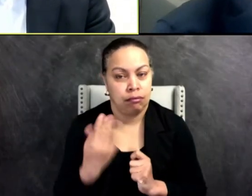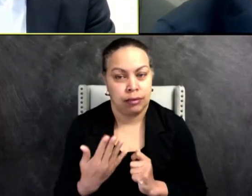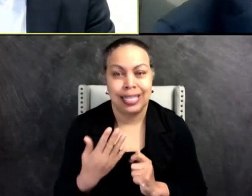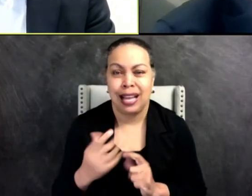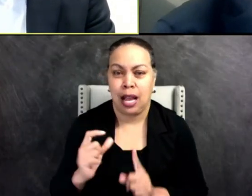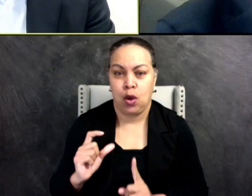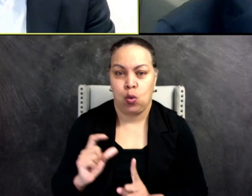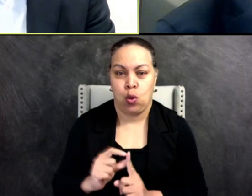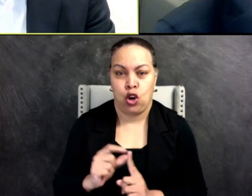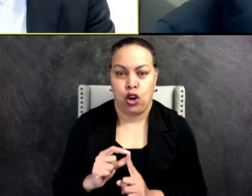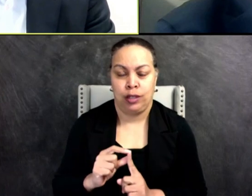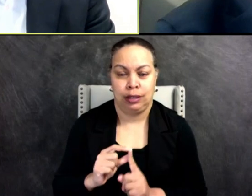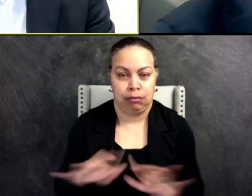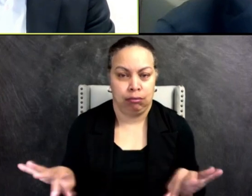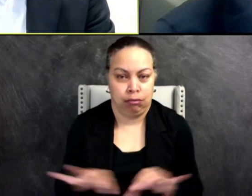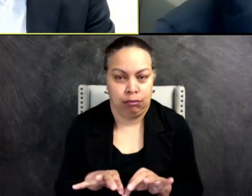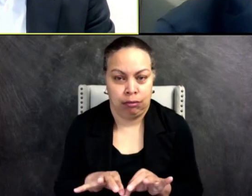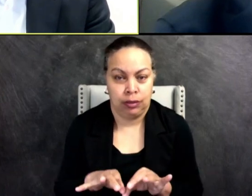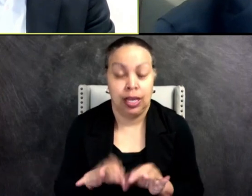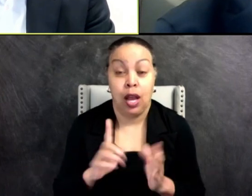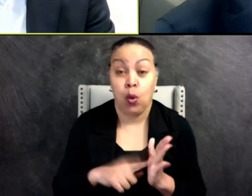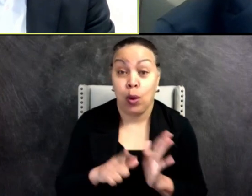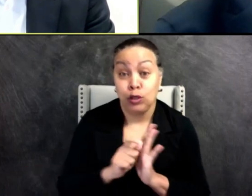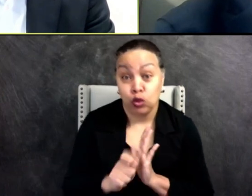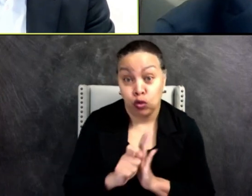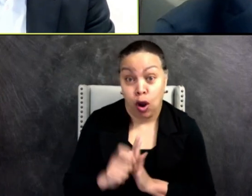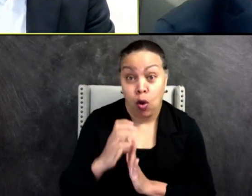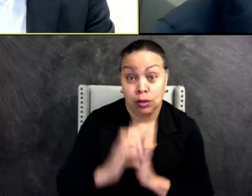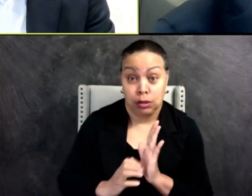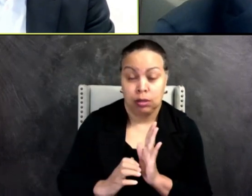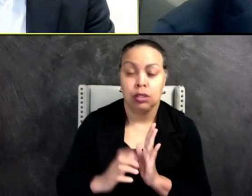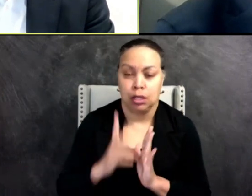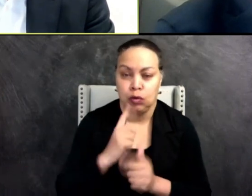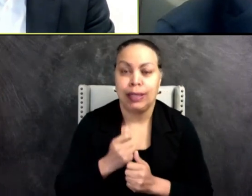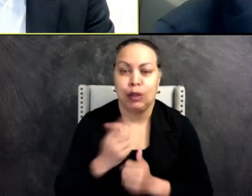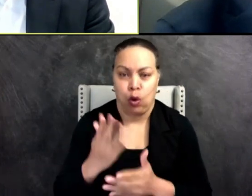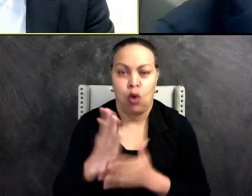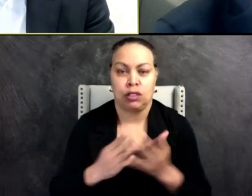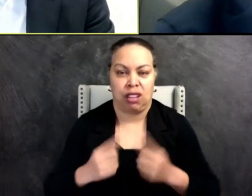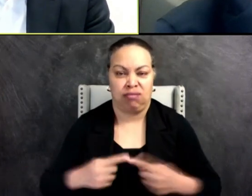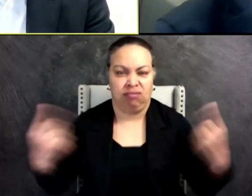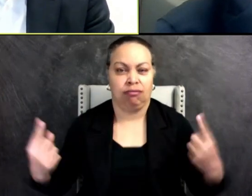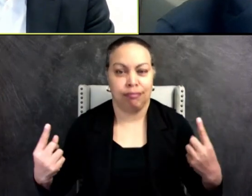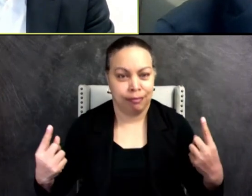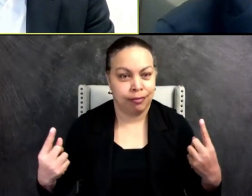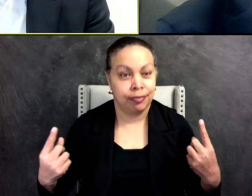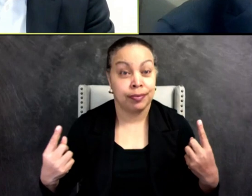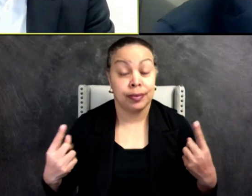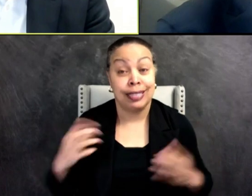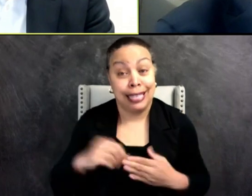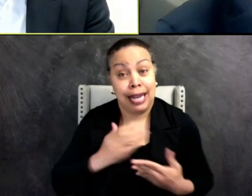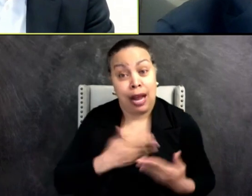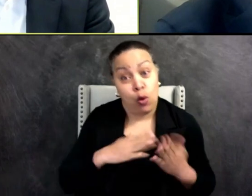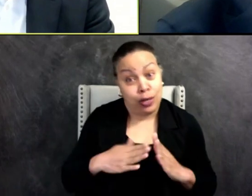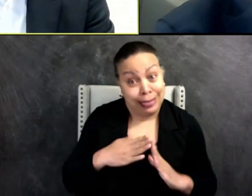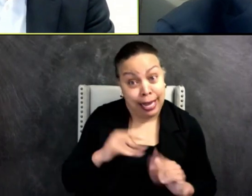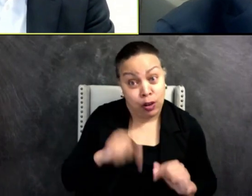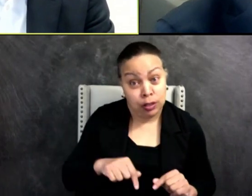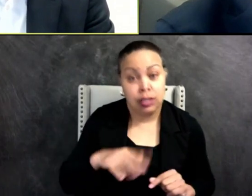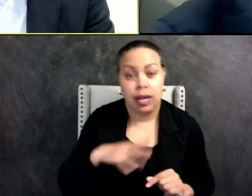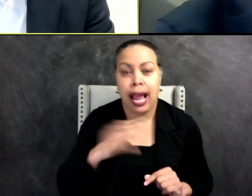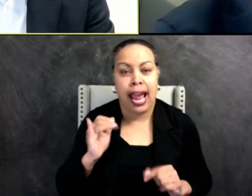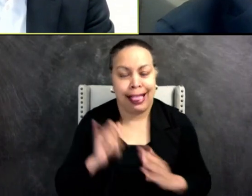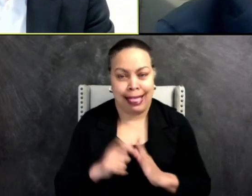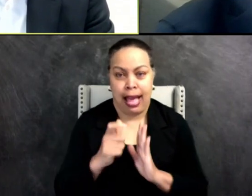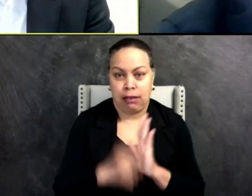And what you said in that column really created some division, not just in the town of Arlington, but as you know, this piece went